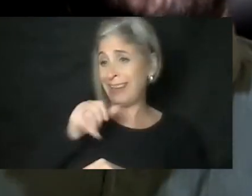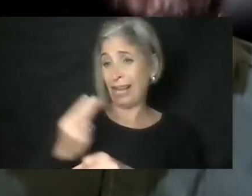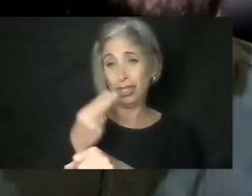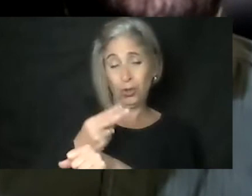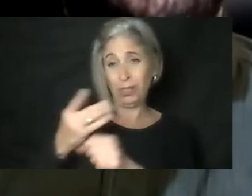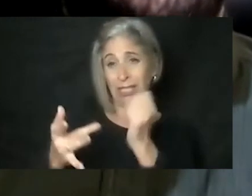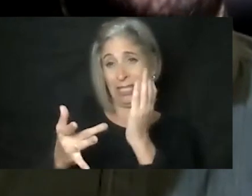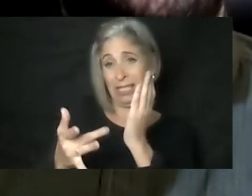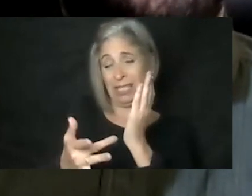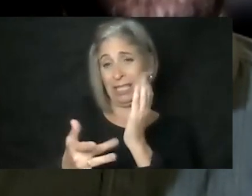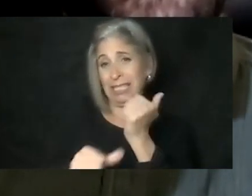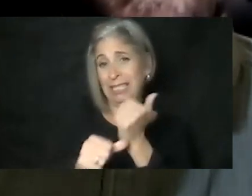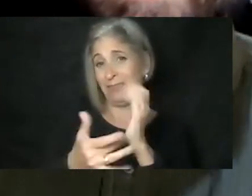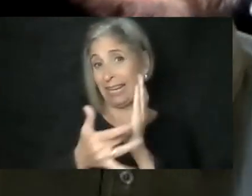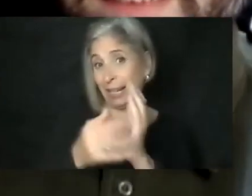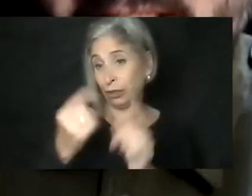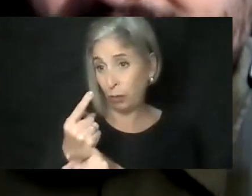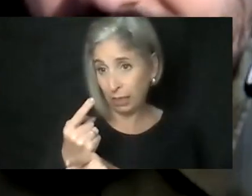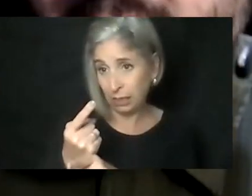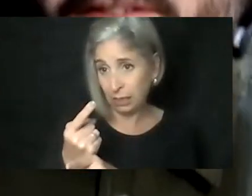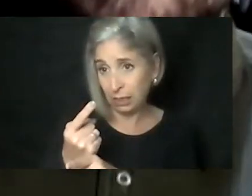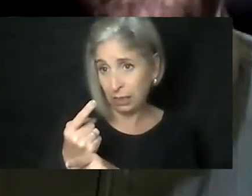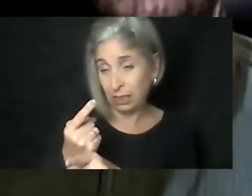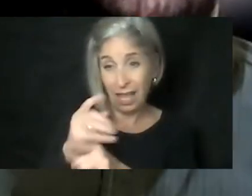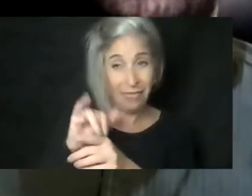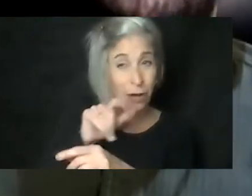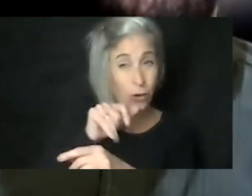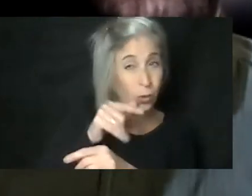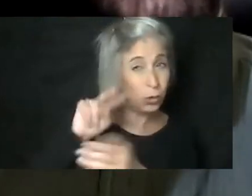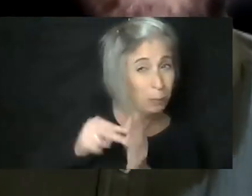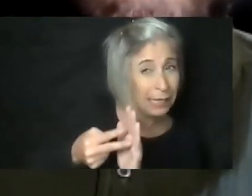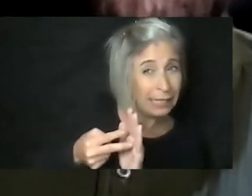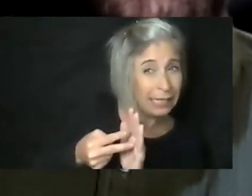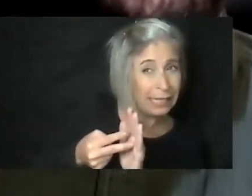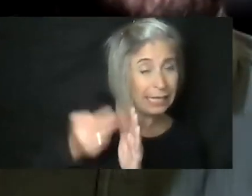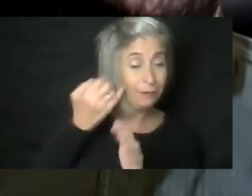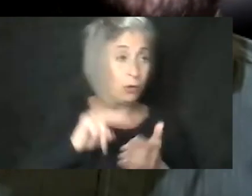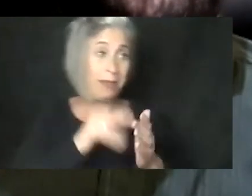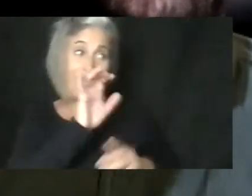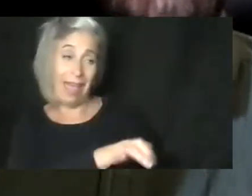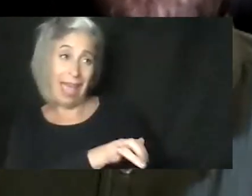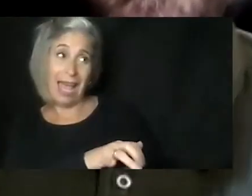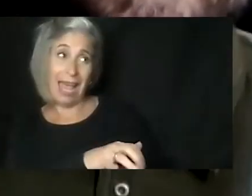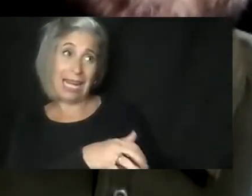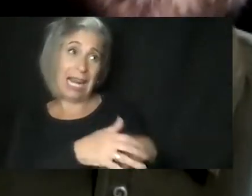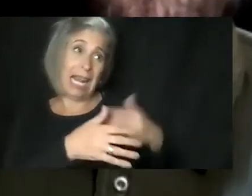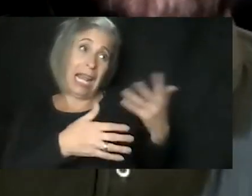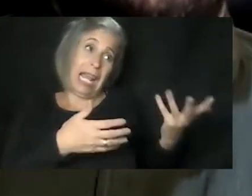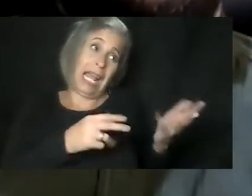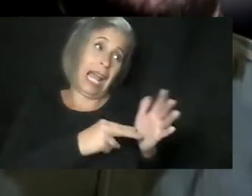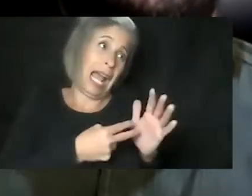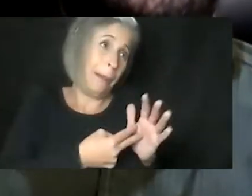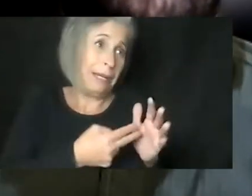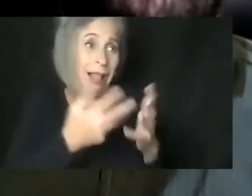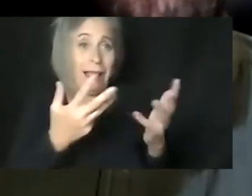assistive technology, right? Is that who you mean? And if you mean that, well, I mean, there's a lot